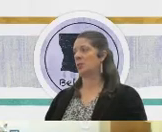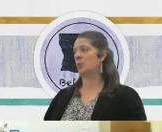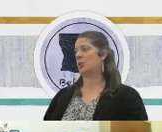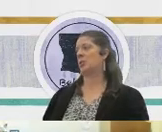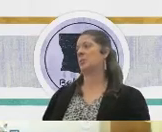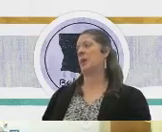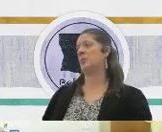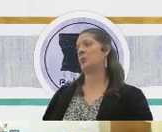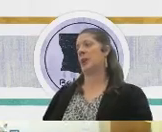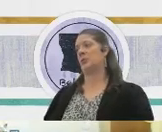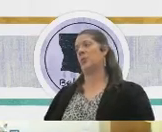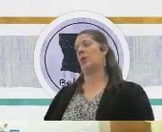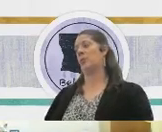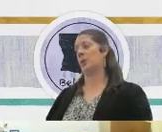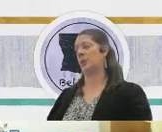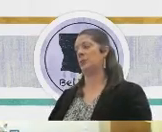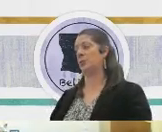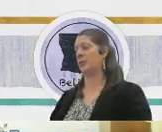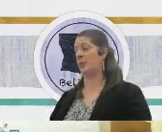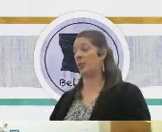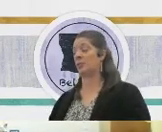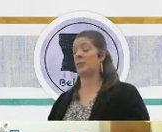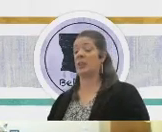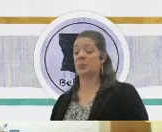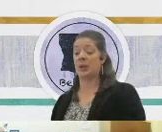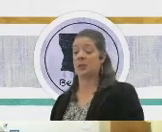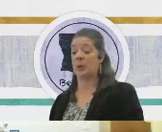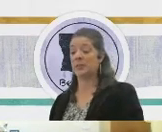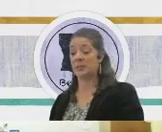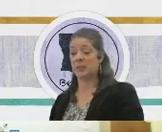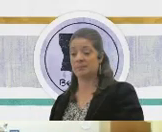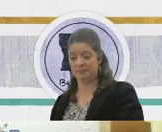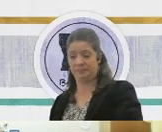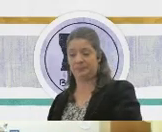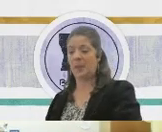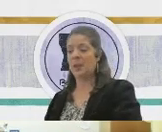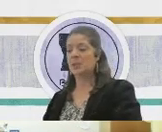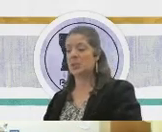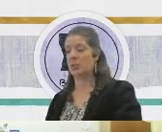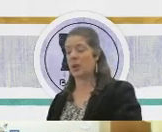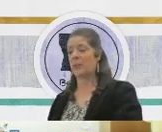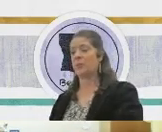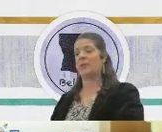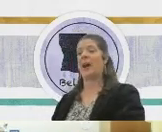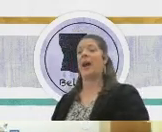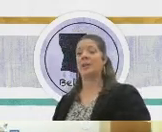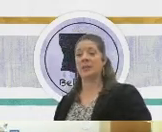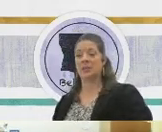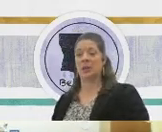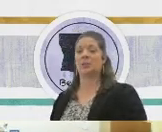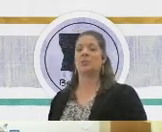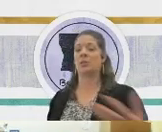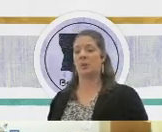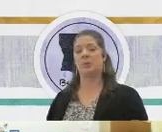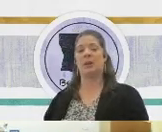So Diane, your question is about pre-K to 12. What do you do if they're serving in the pre-K to 12 system? So if you have hired